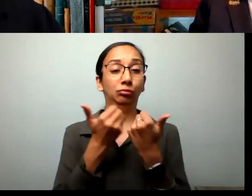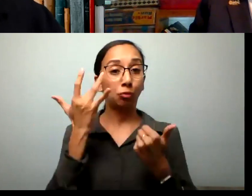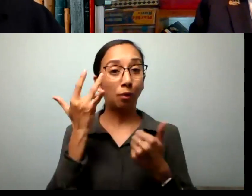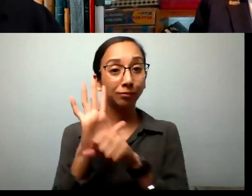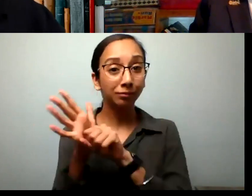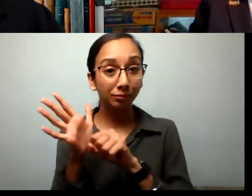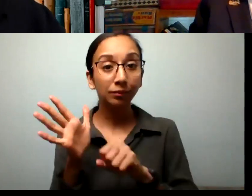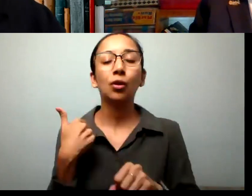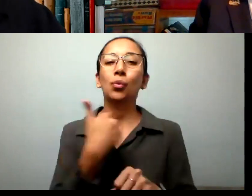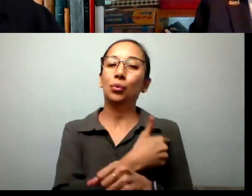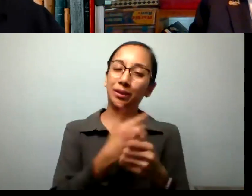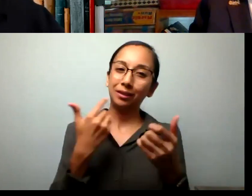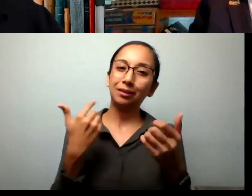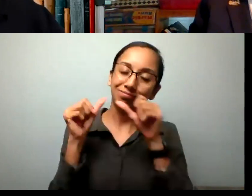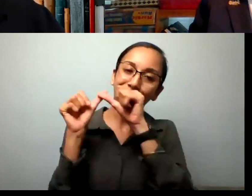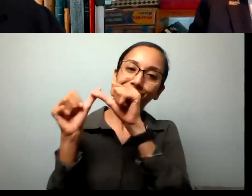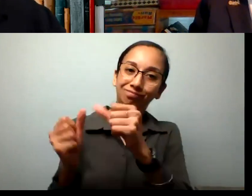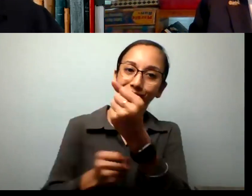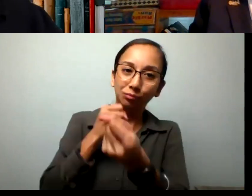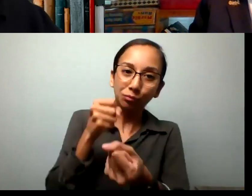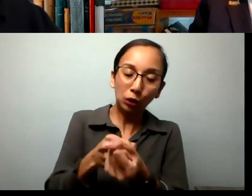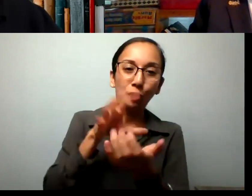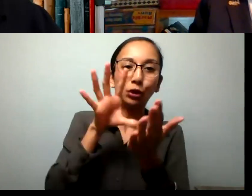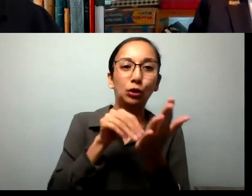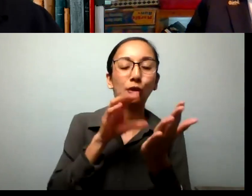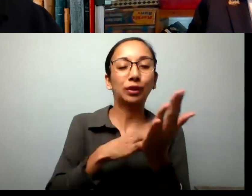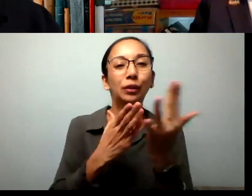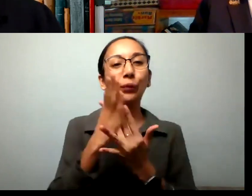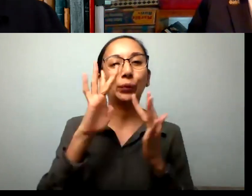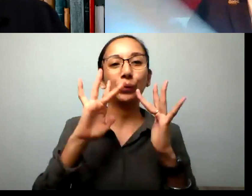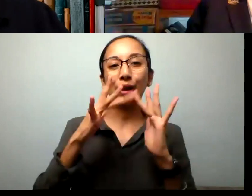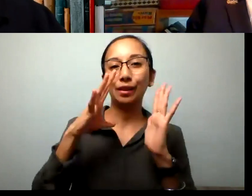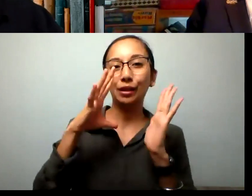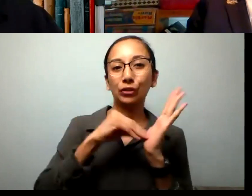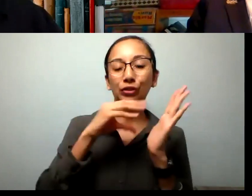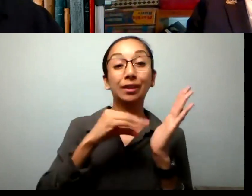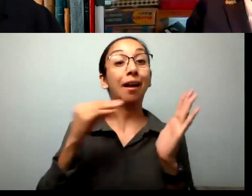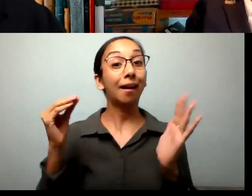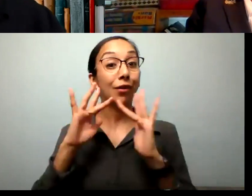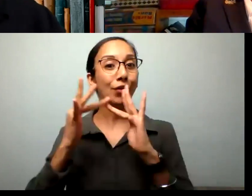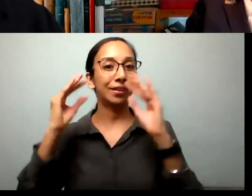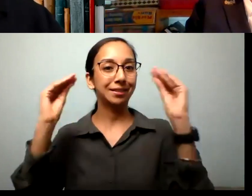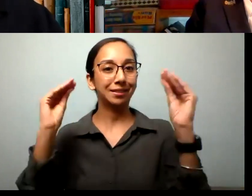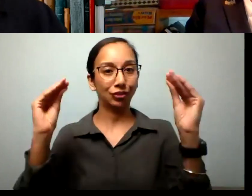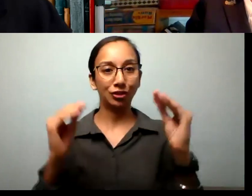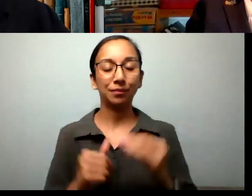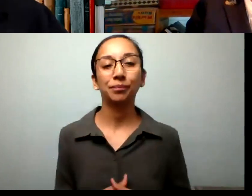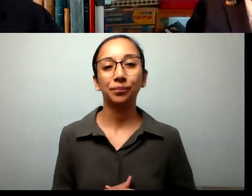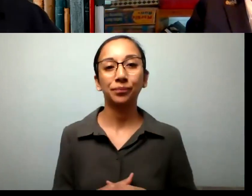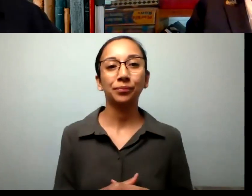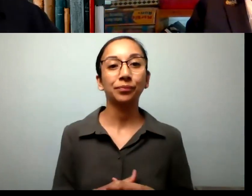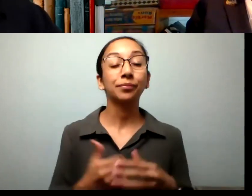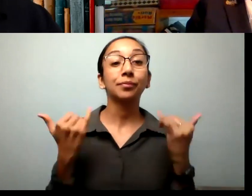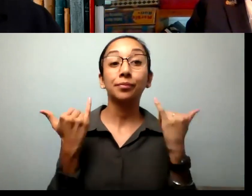are continuing to support learning through virtual classrooms and online teaching. Okay, so what